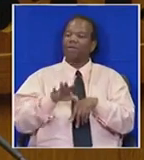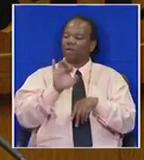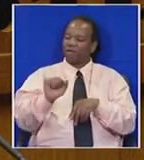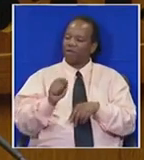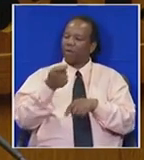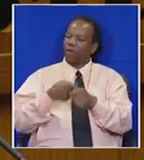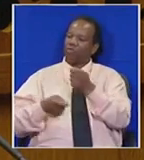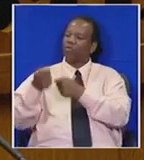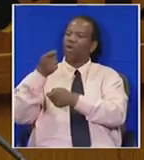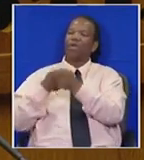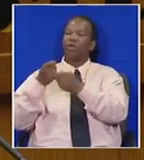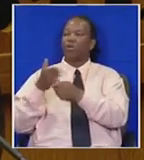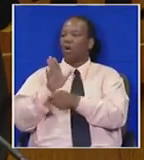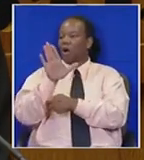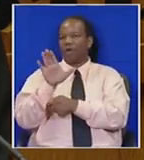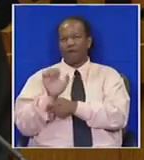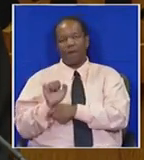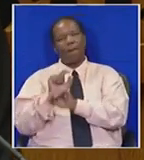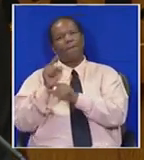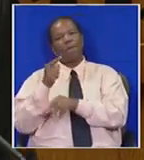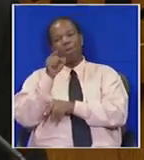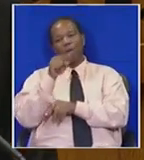than 250,000 direct jobs in